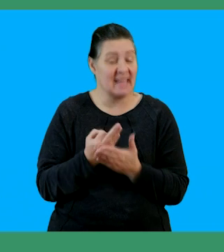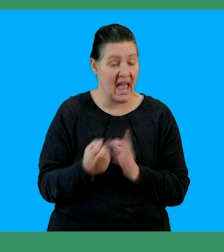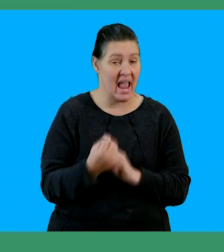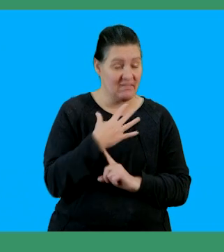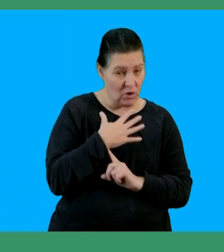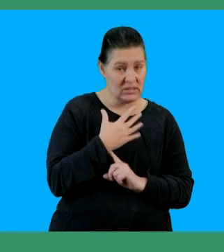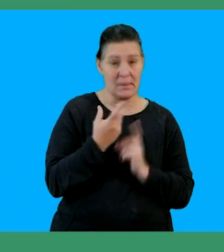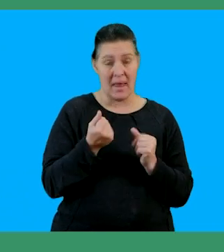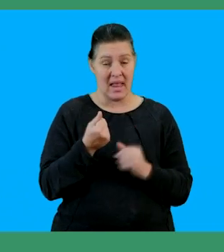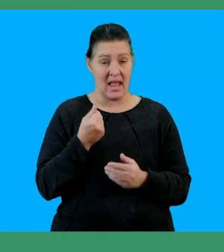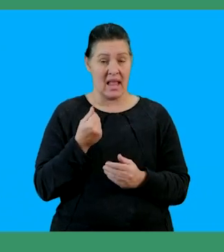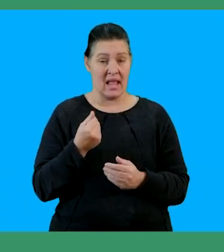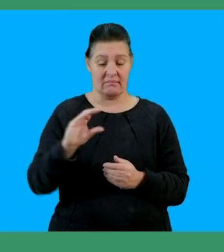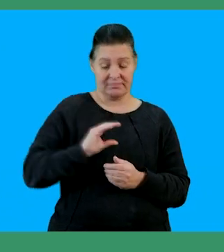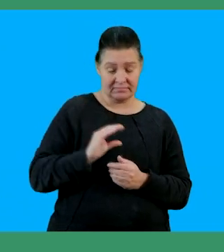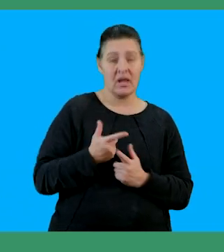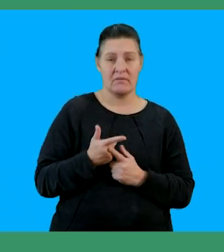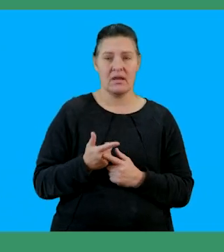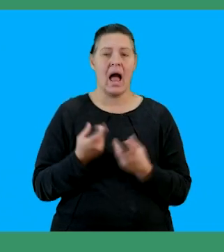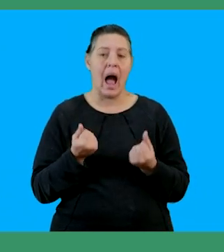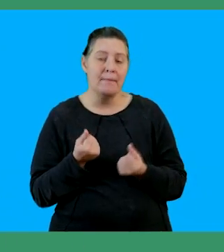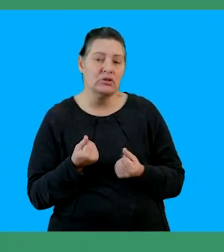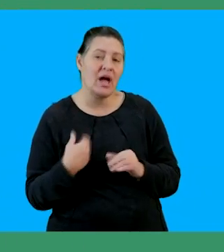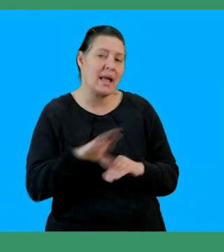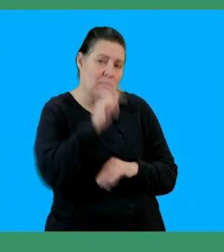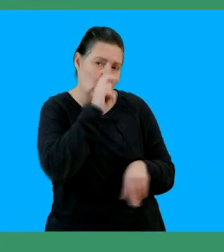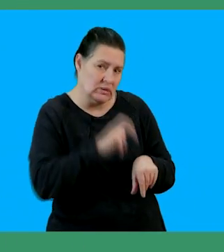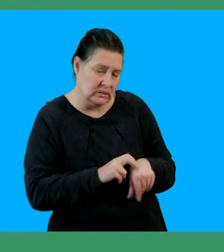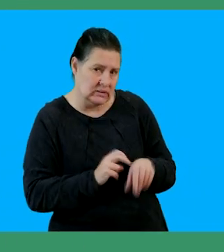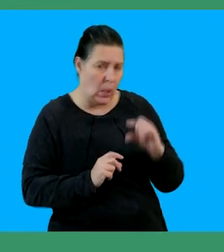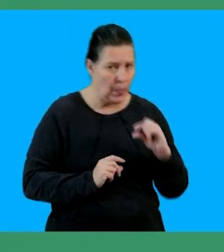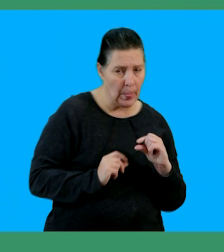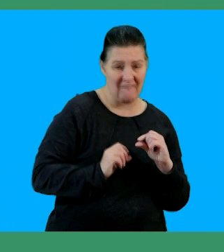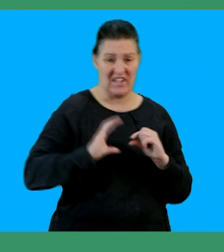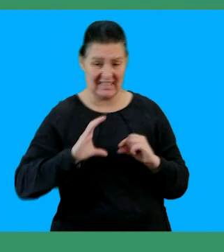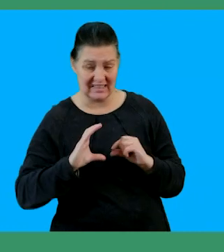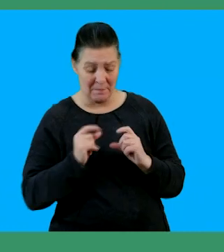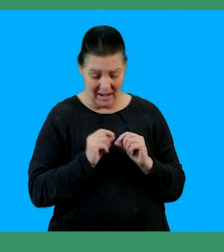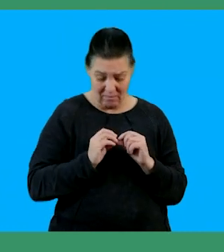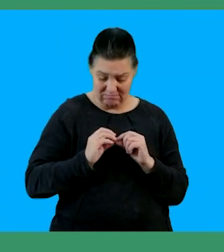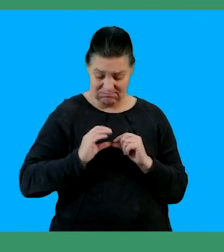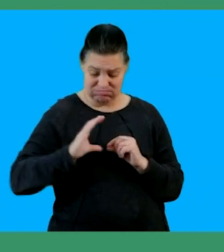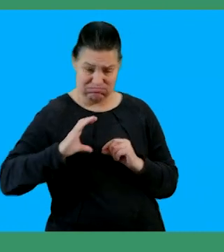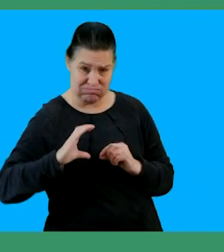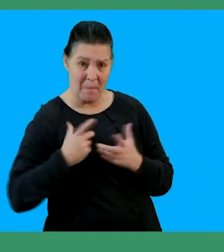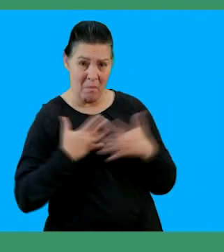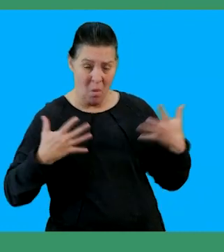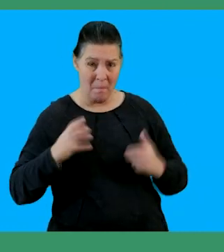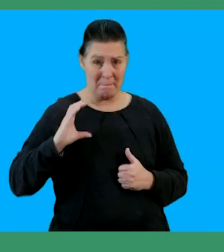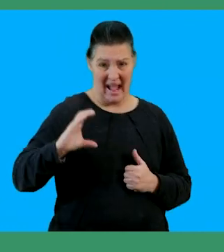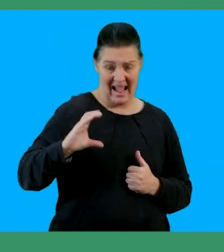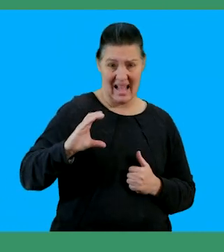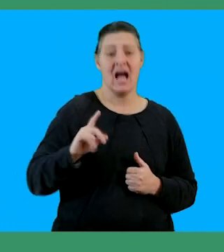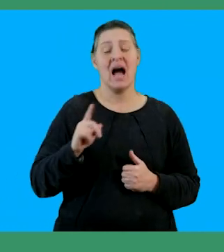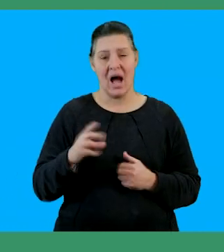factor that influences the choice of funding is amount of capital needed. The larger the amount of capital that